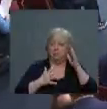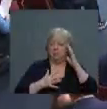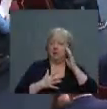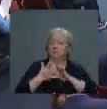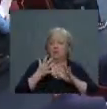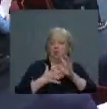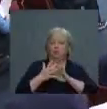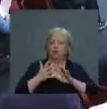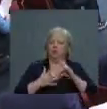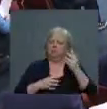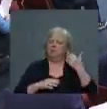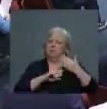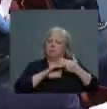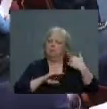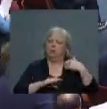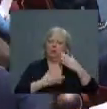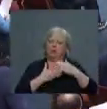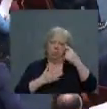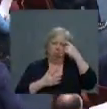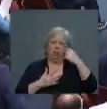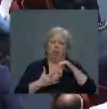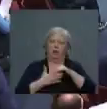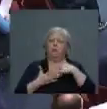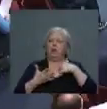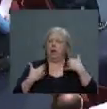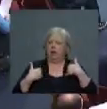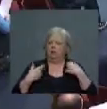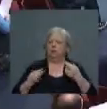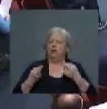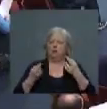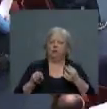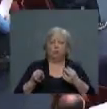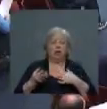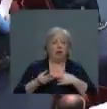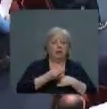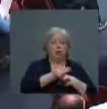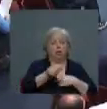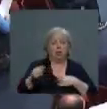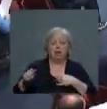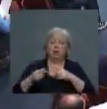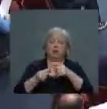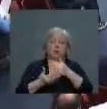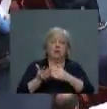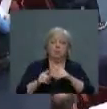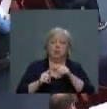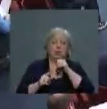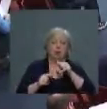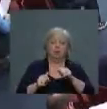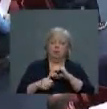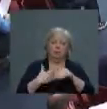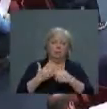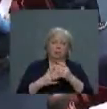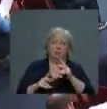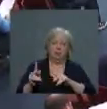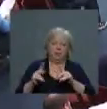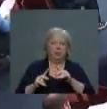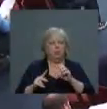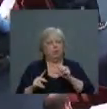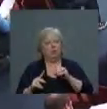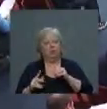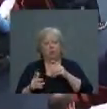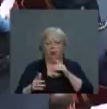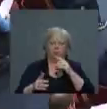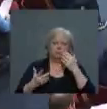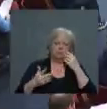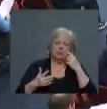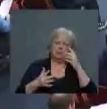going to be a resolution, which Mr. Carpenter drafted, and it got circulated to some people, but not to all. And so there was some confusion on whether there was just going to be a